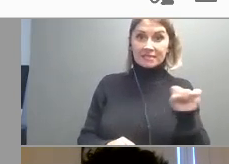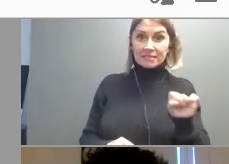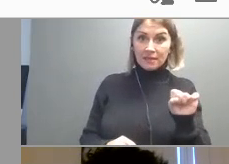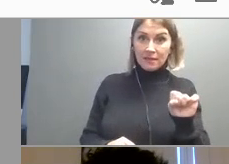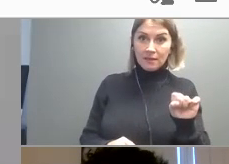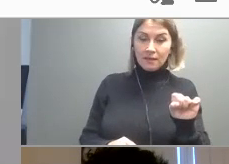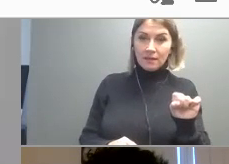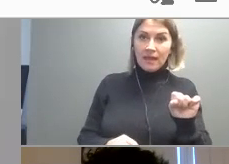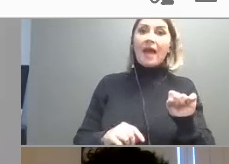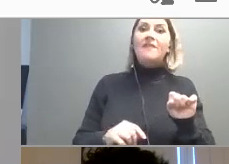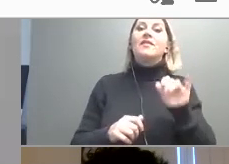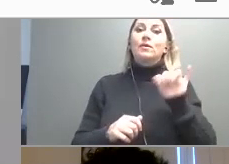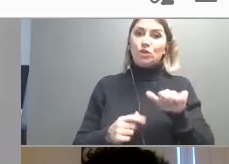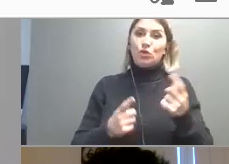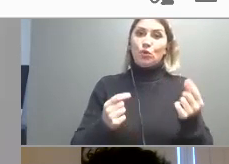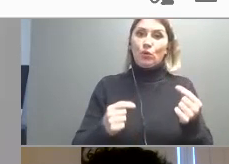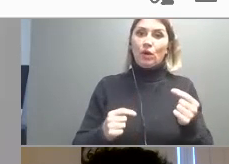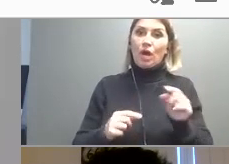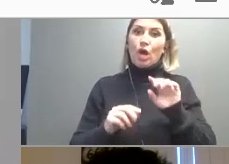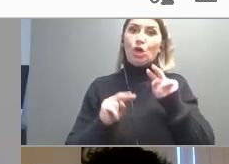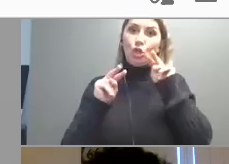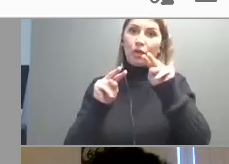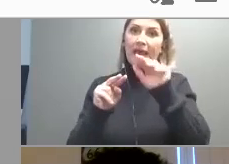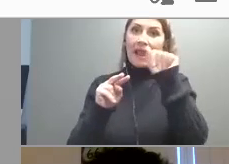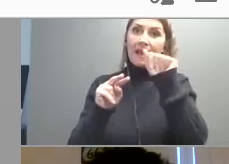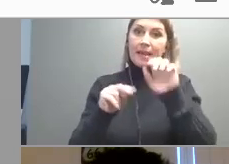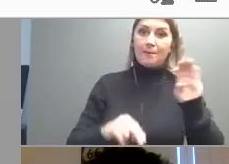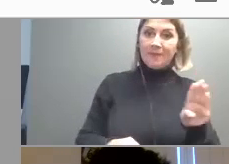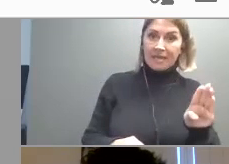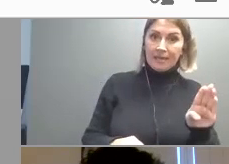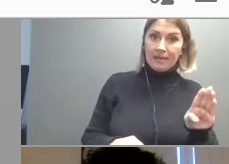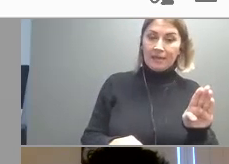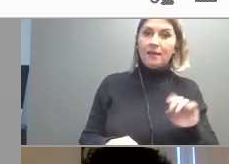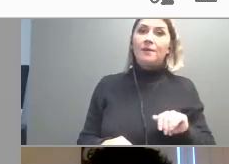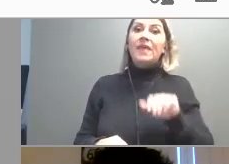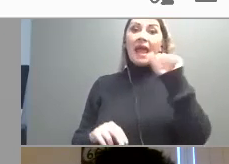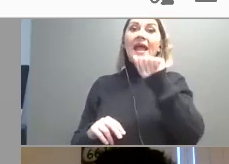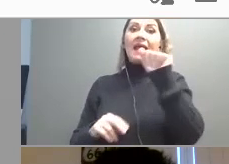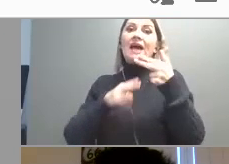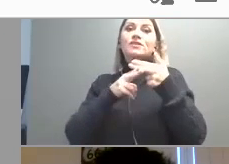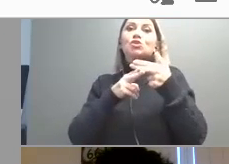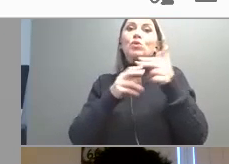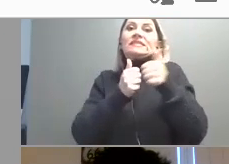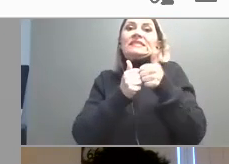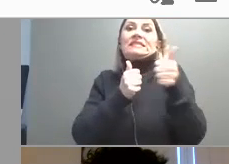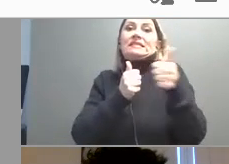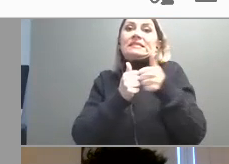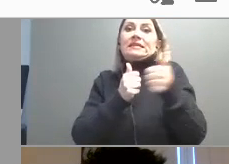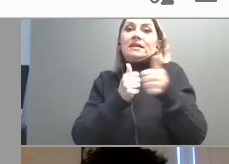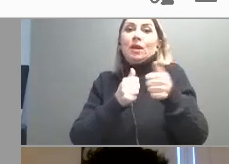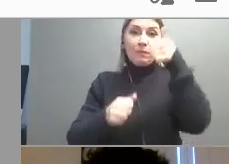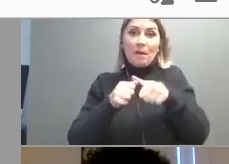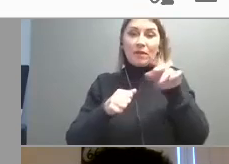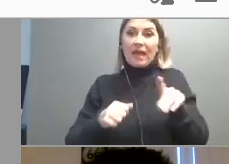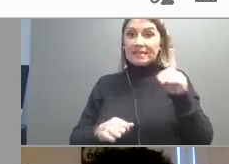have covered both it would have looked at both A and B. And since A had the shortest distance here, remember that